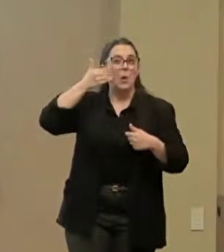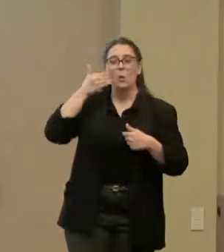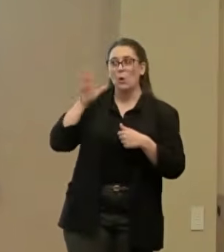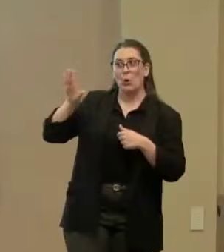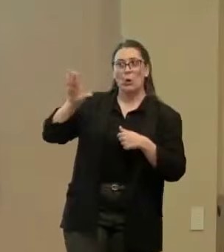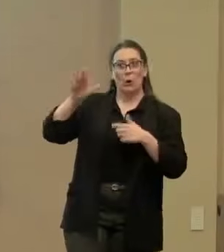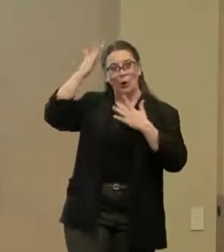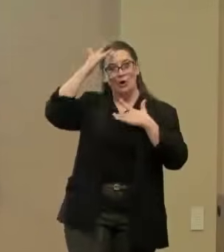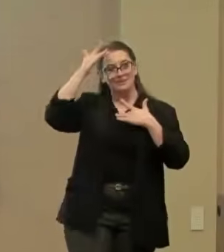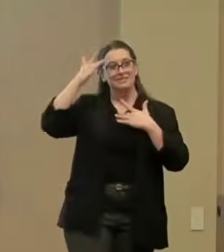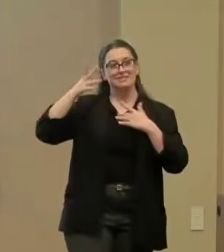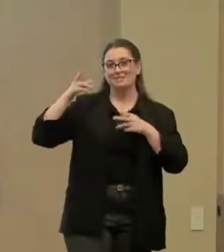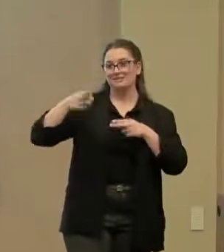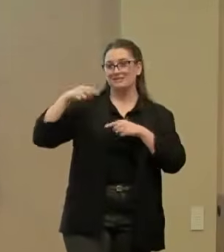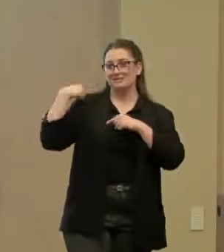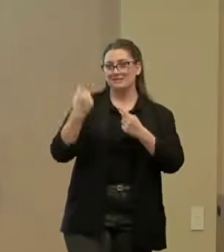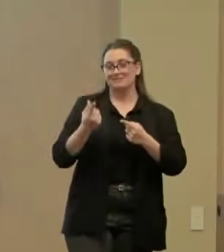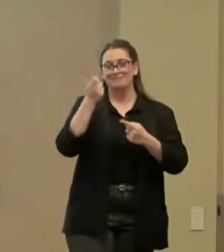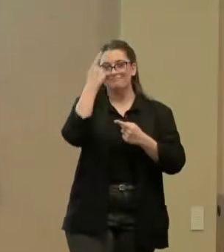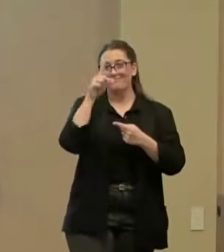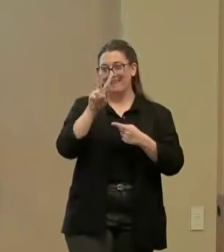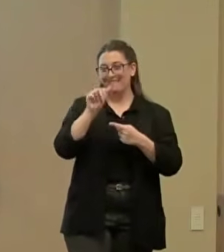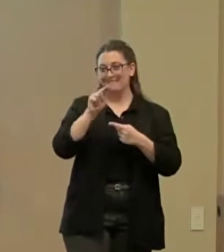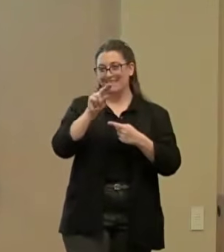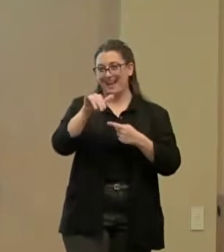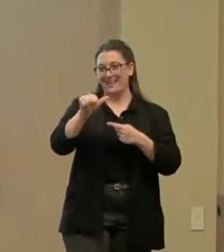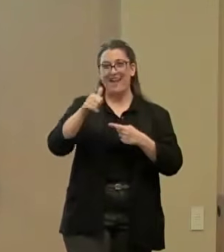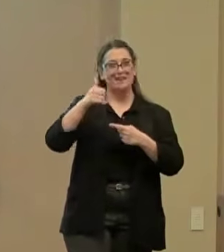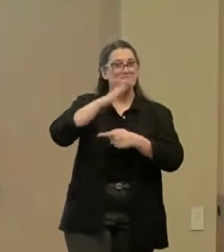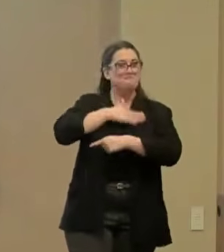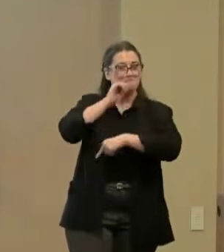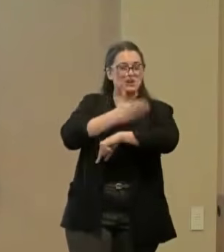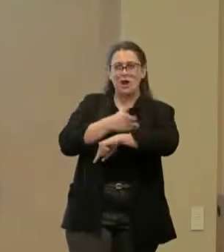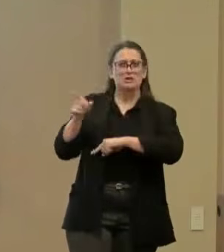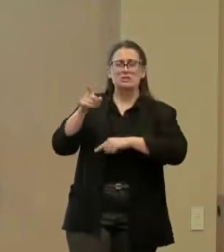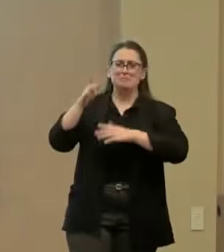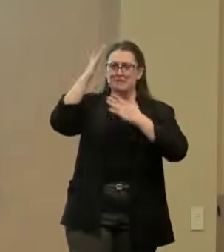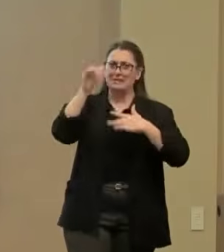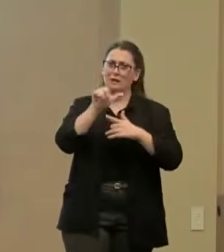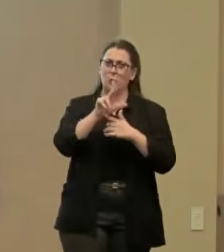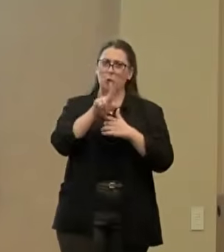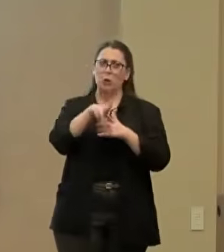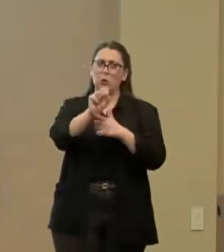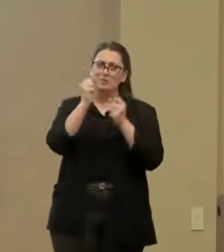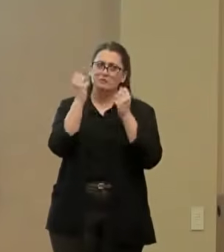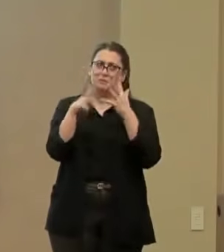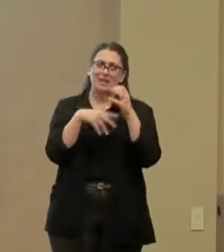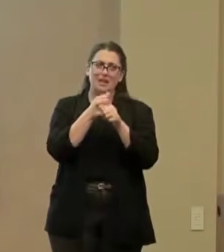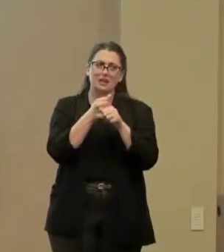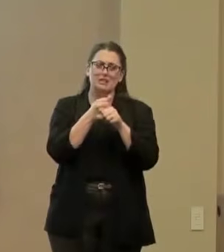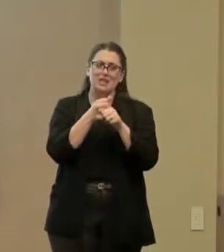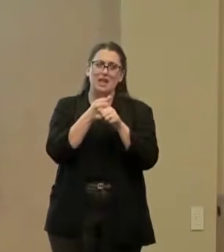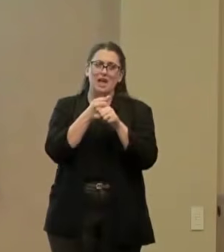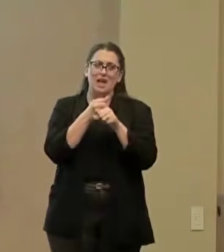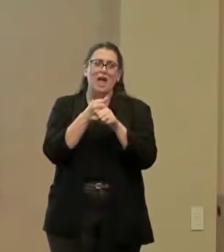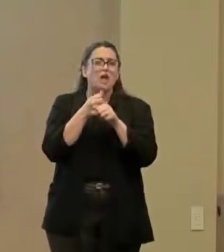question. I know Vania, how we're dealing with lupus for so many years, and I know how it looks now.